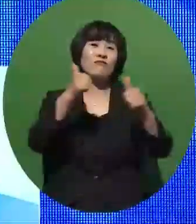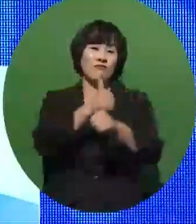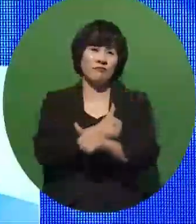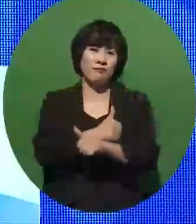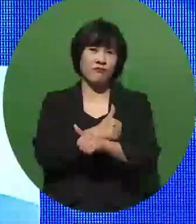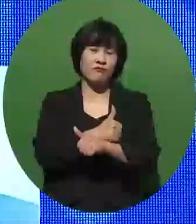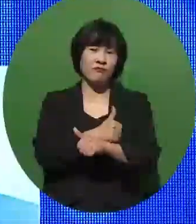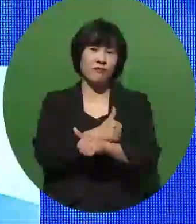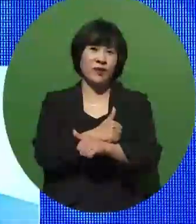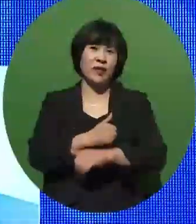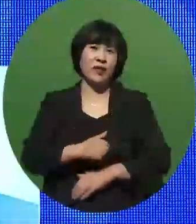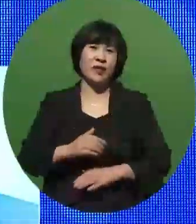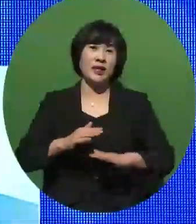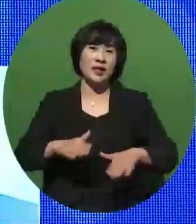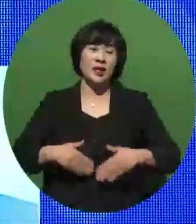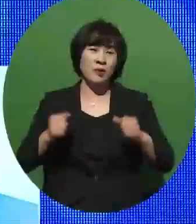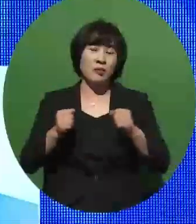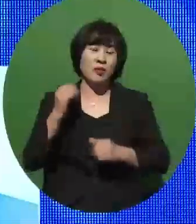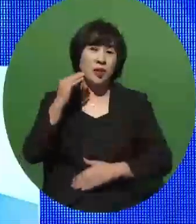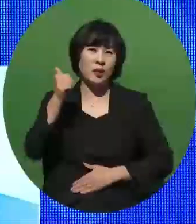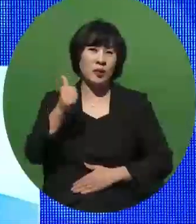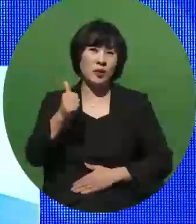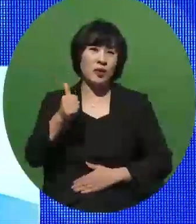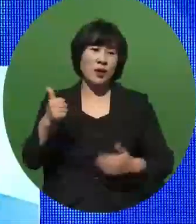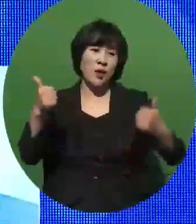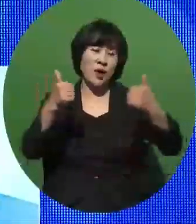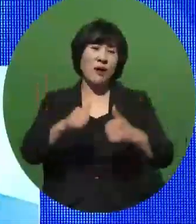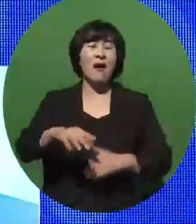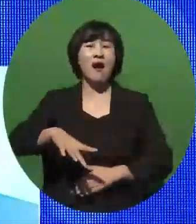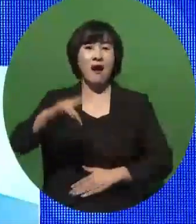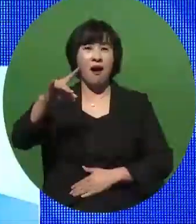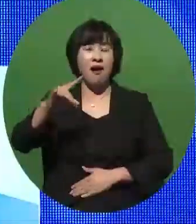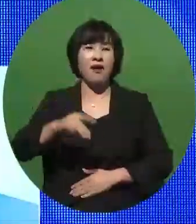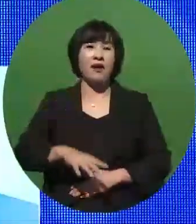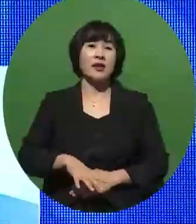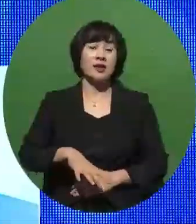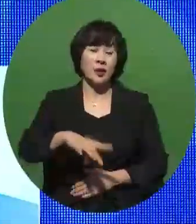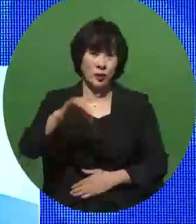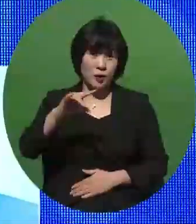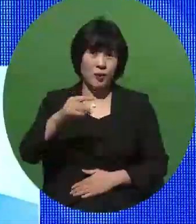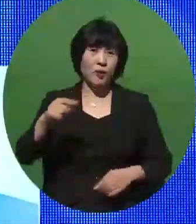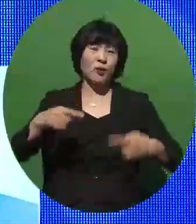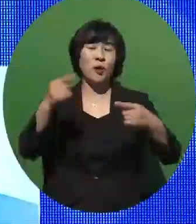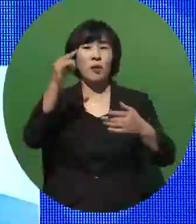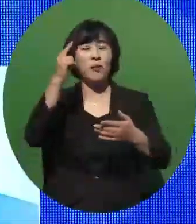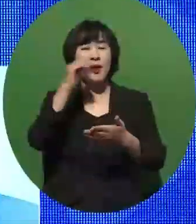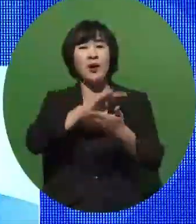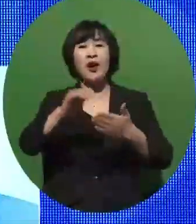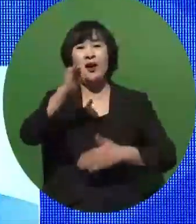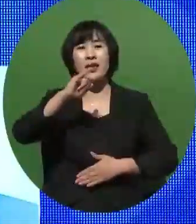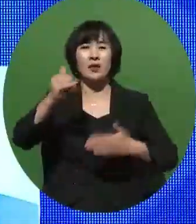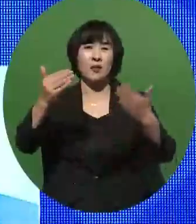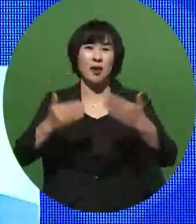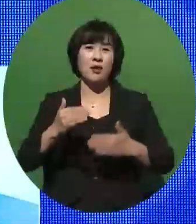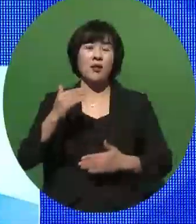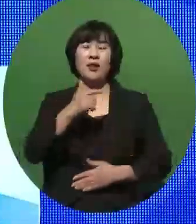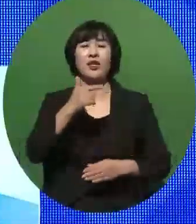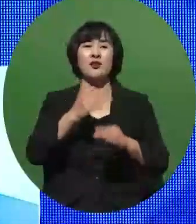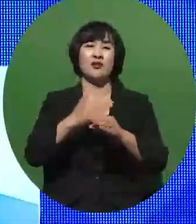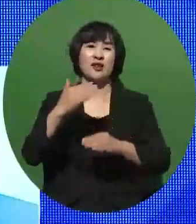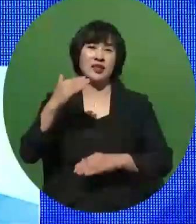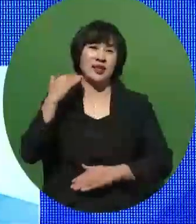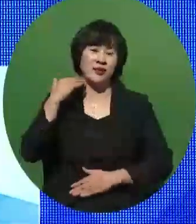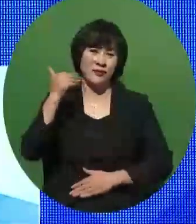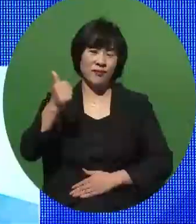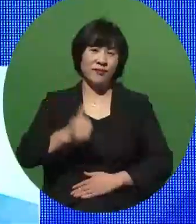who accomplished the first peaceful regime change in the history of the Republic of Korea. He was the first. He also accomplished the first